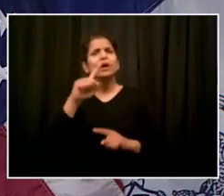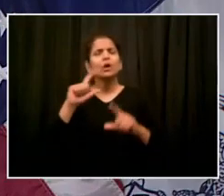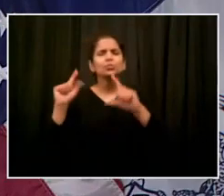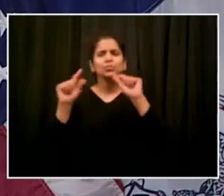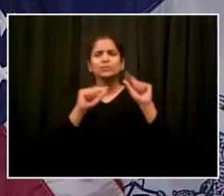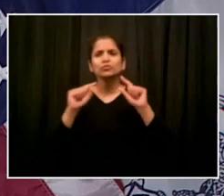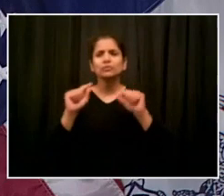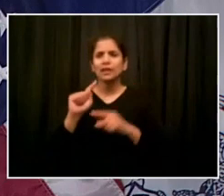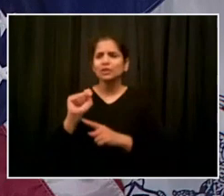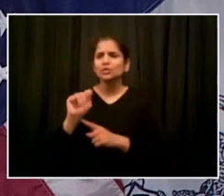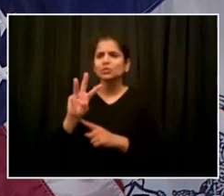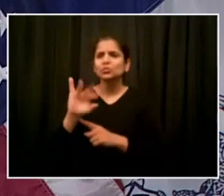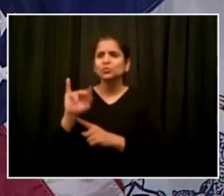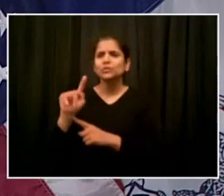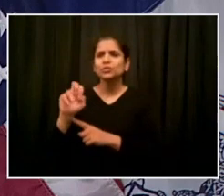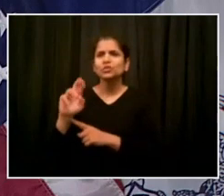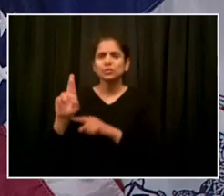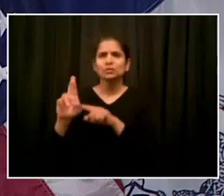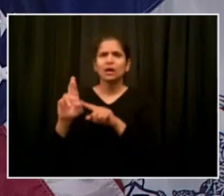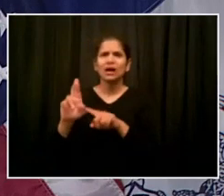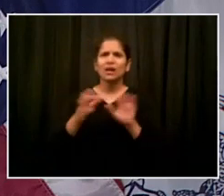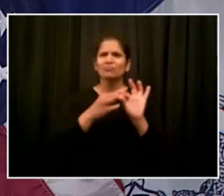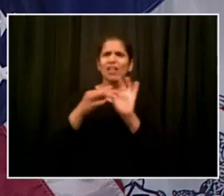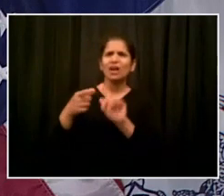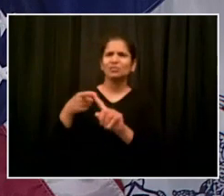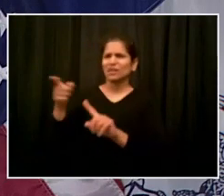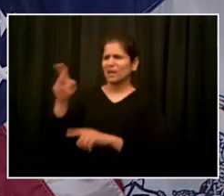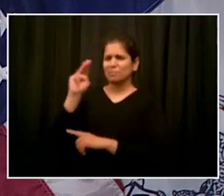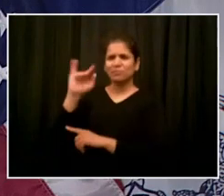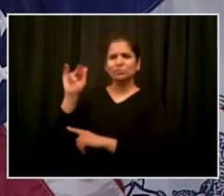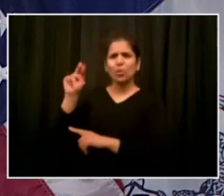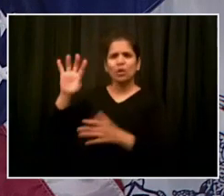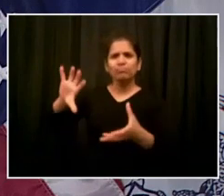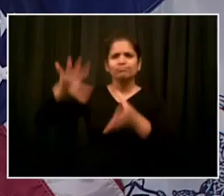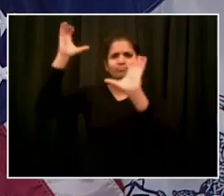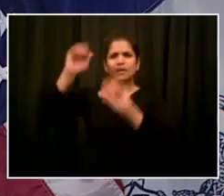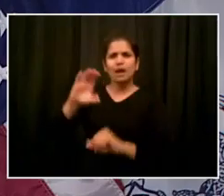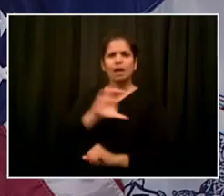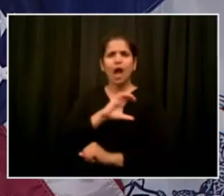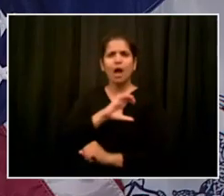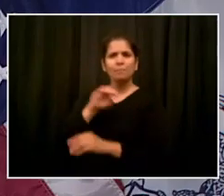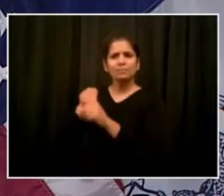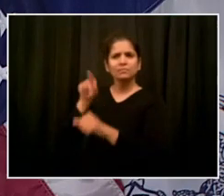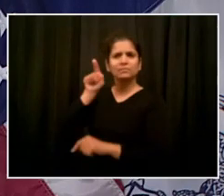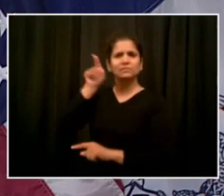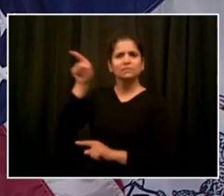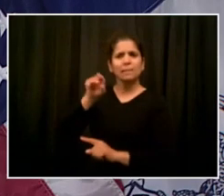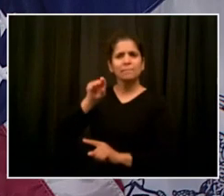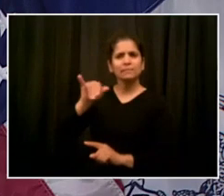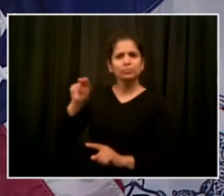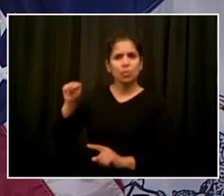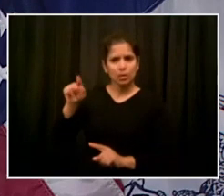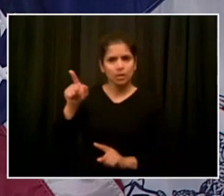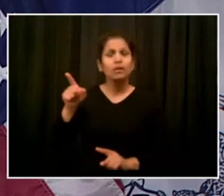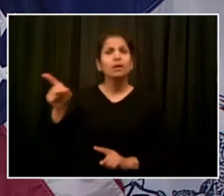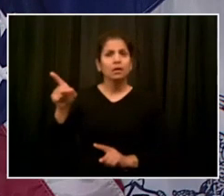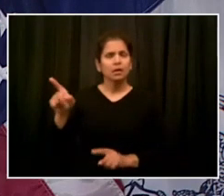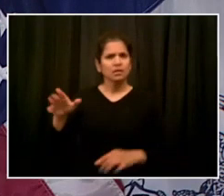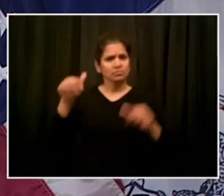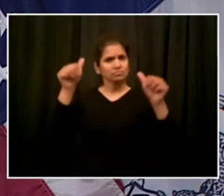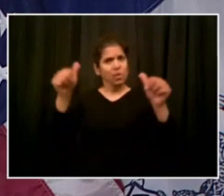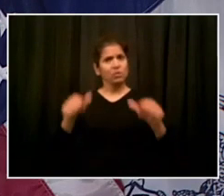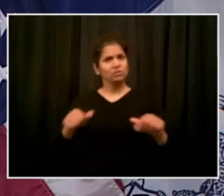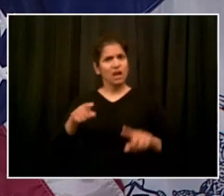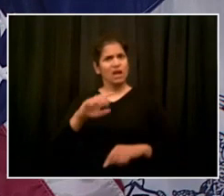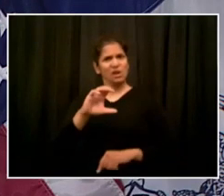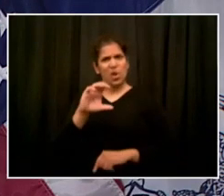police situation in Minnesota with George Floyd. You said that the officers needed to be charged immediately.